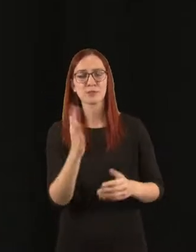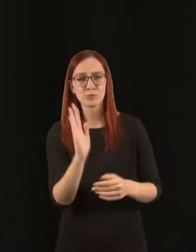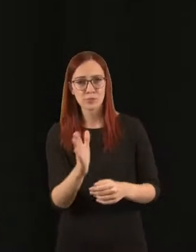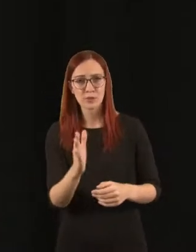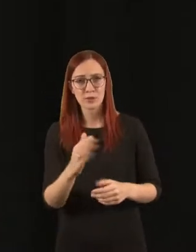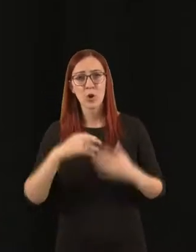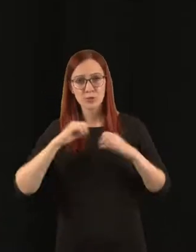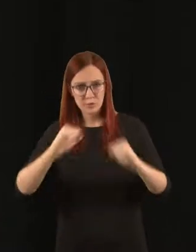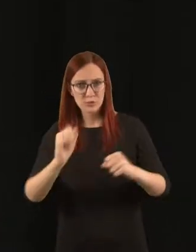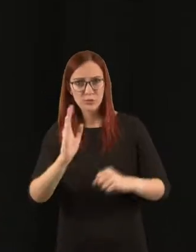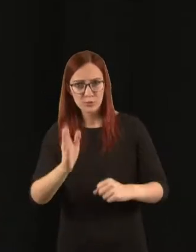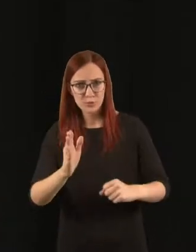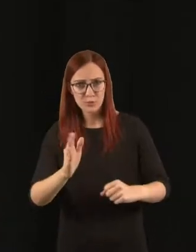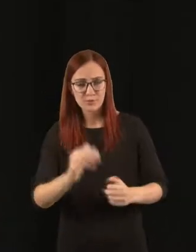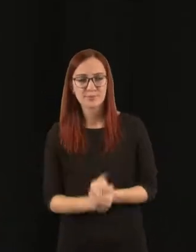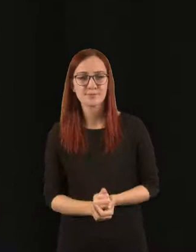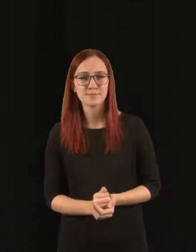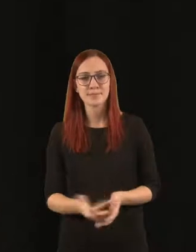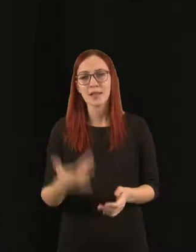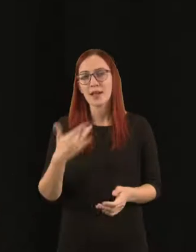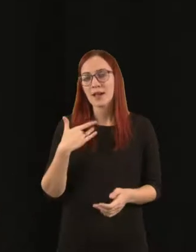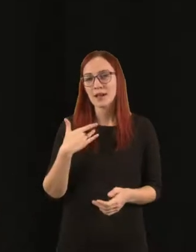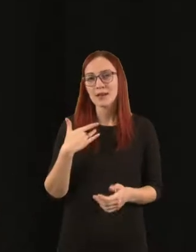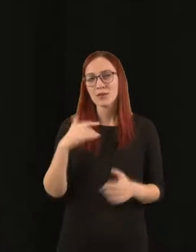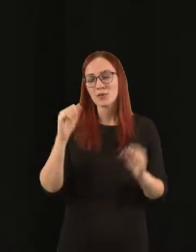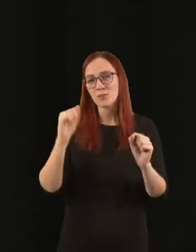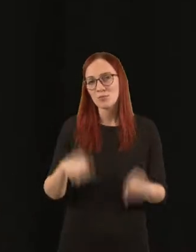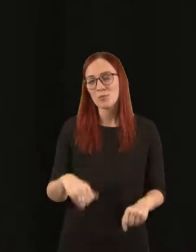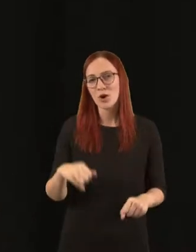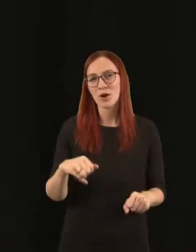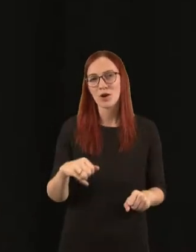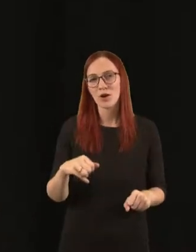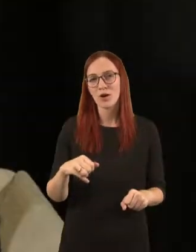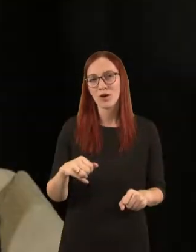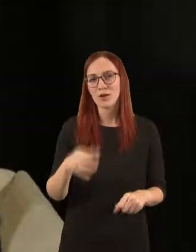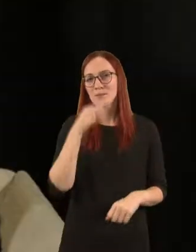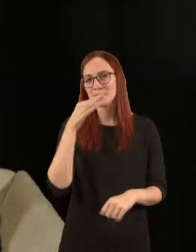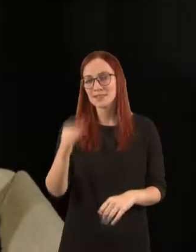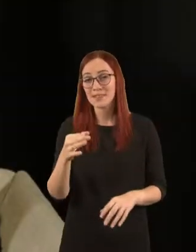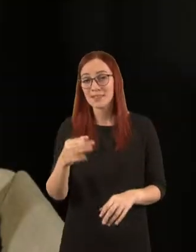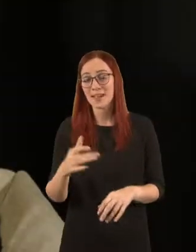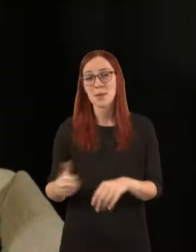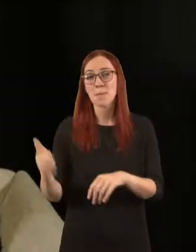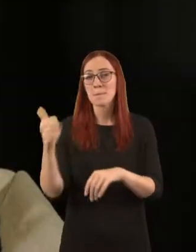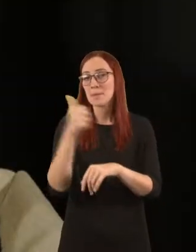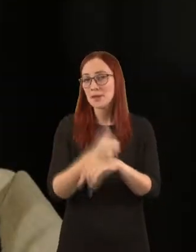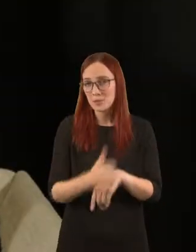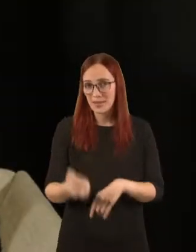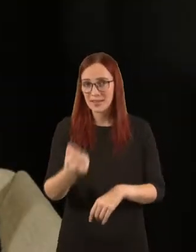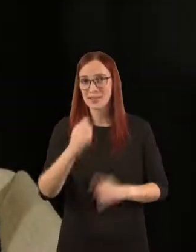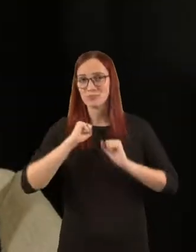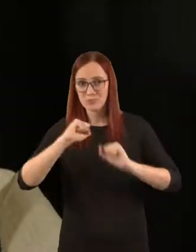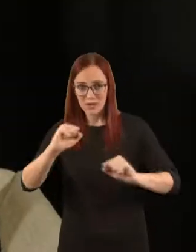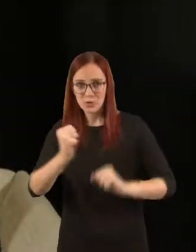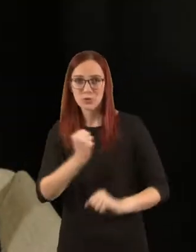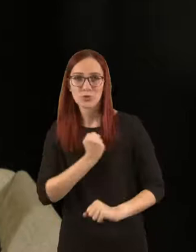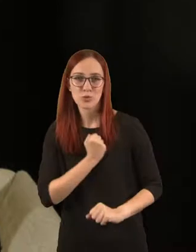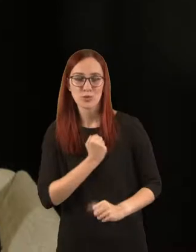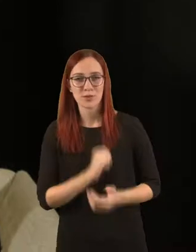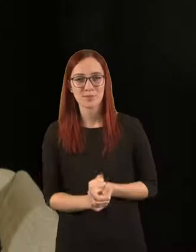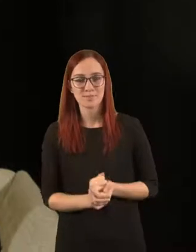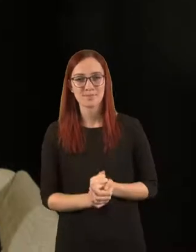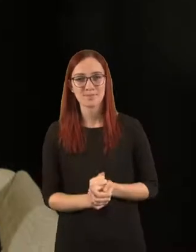what steps the parliament is going to take this autumn, but what about the political will? Well,